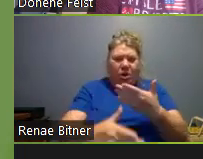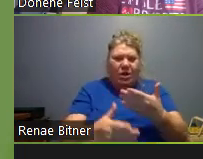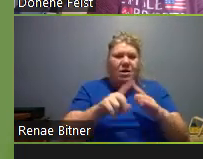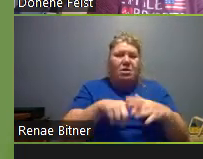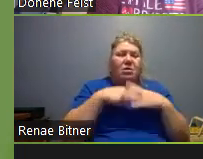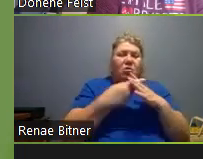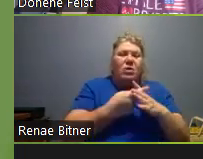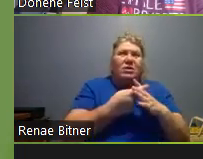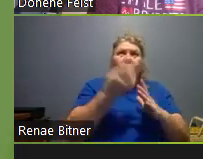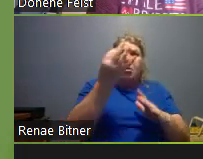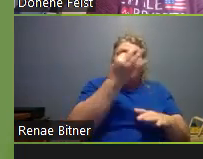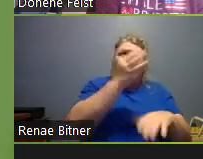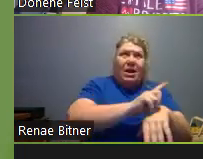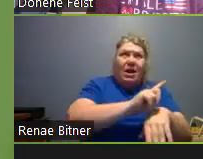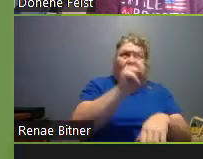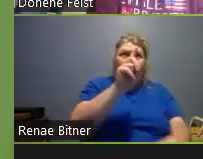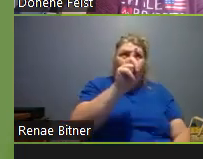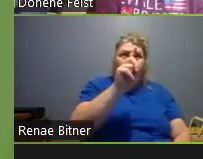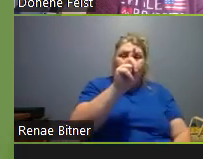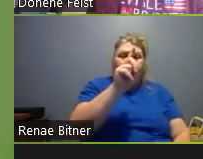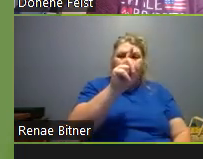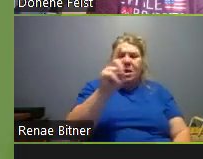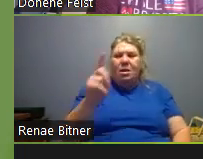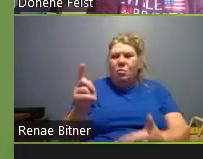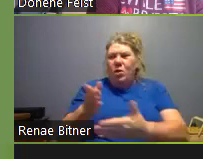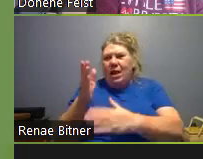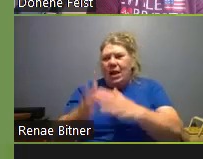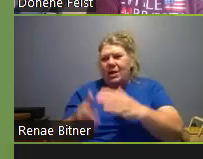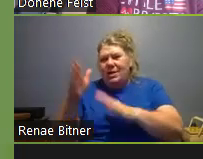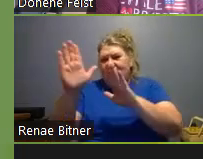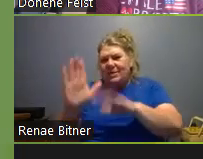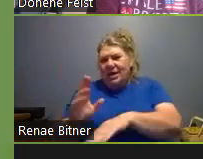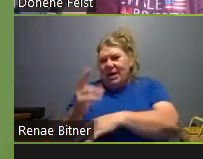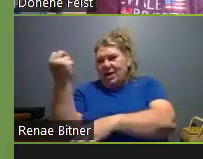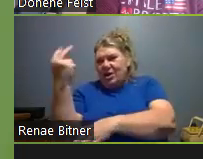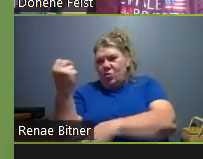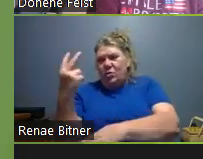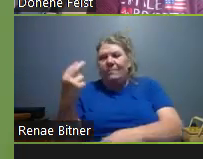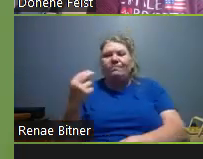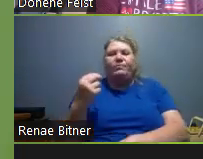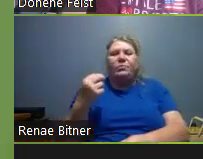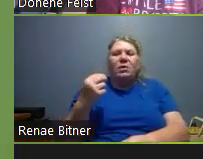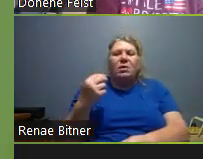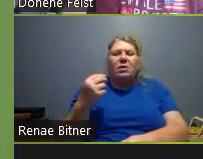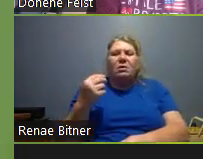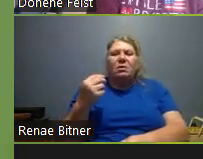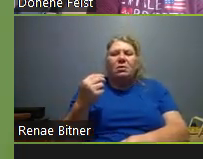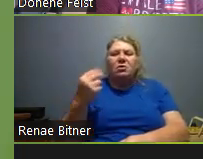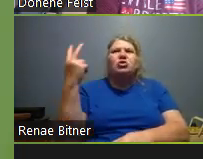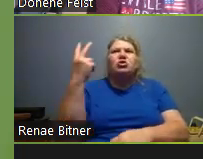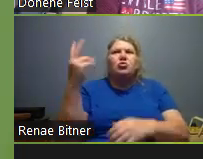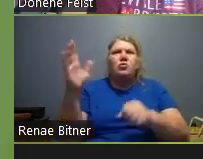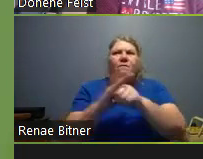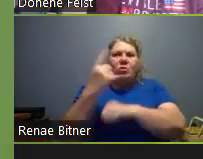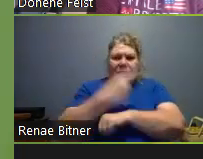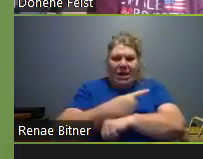on Friday at 1 and we end on Sunday at noon. So 2 solid days